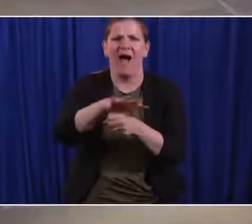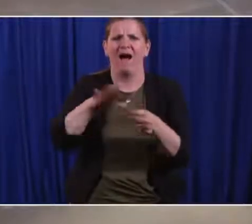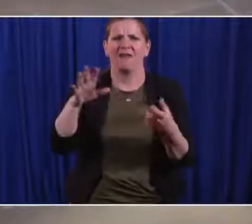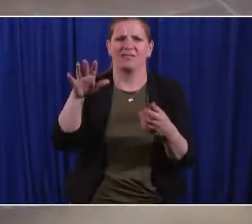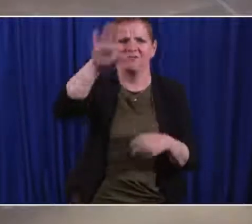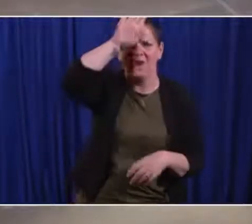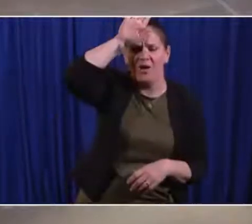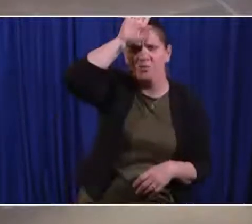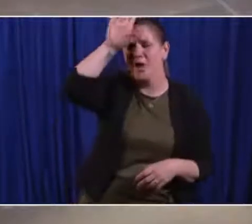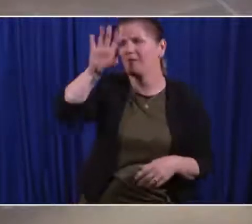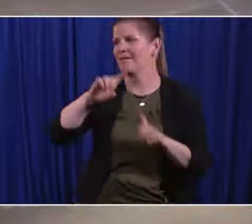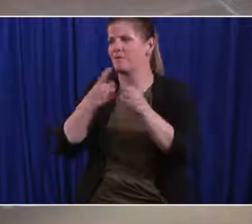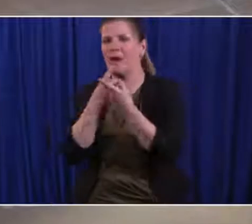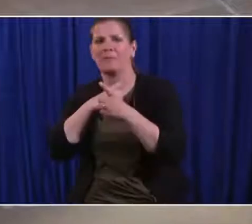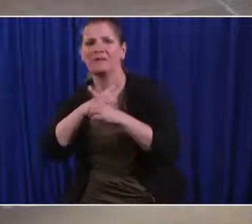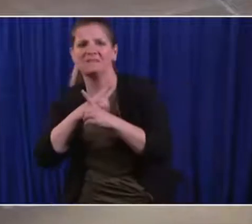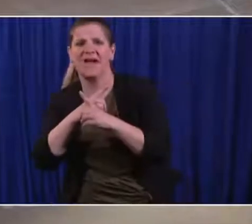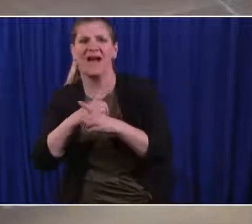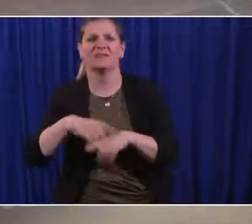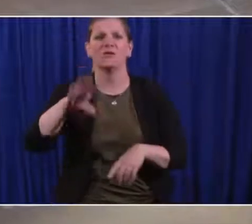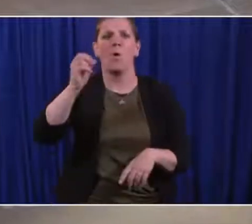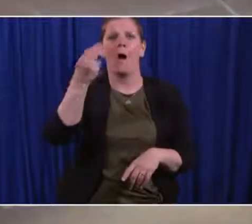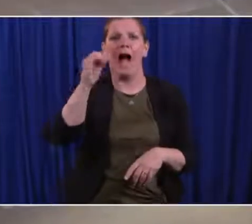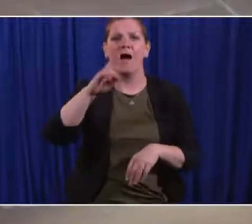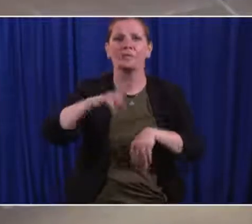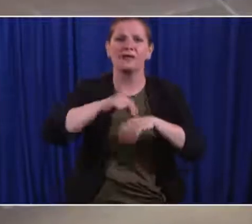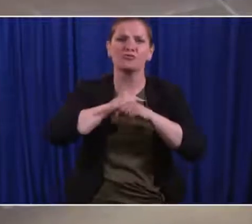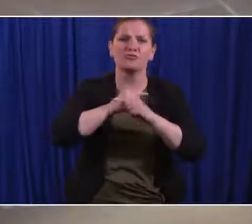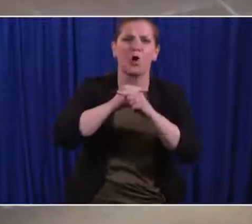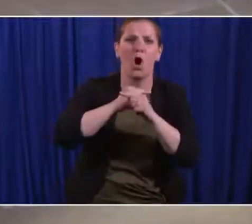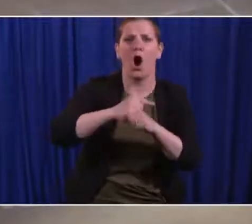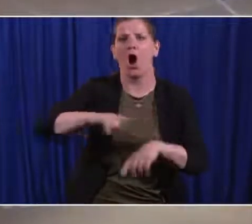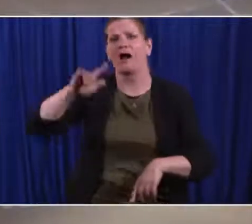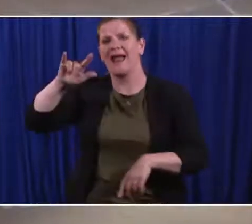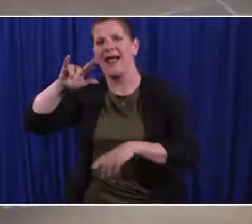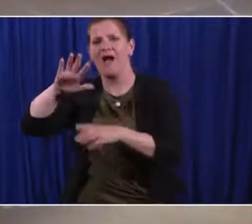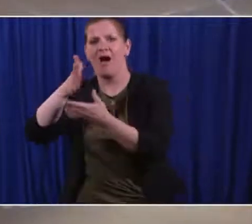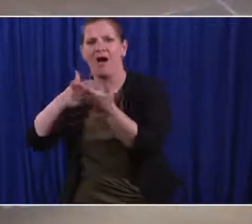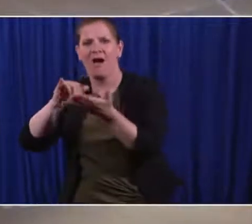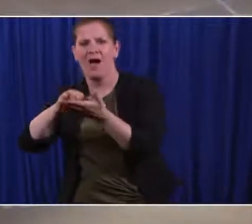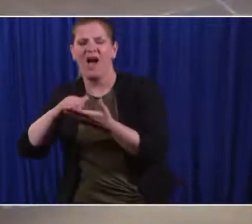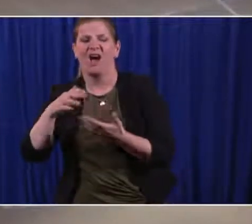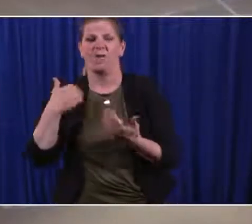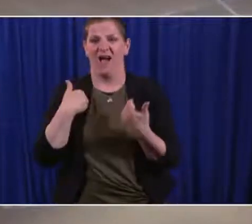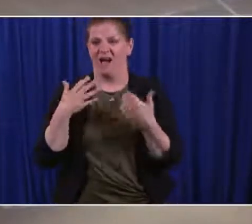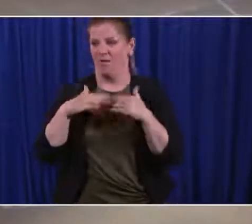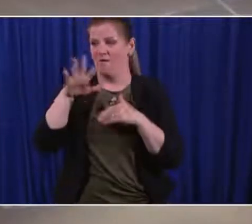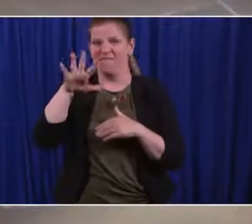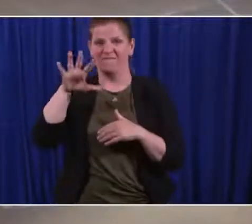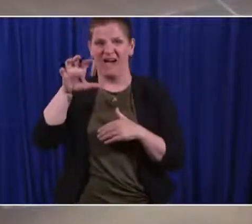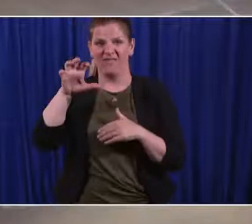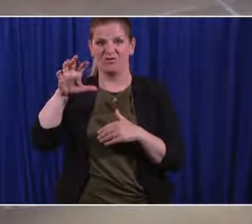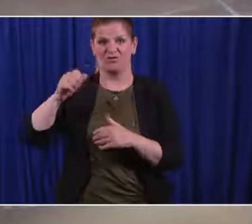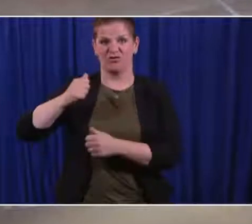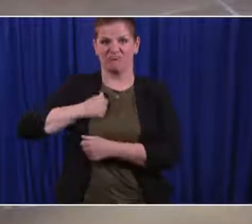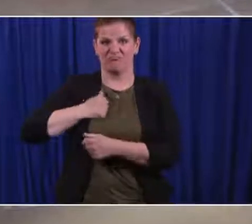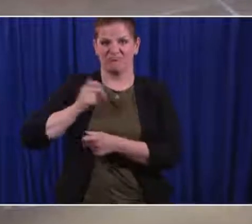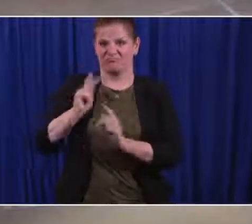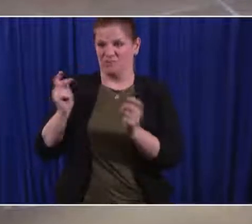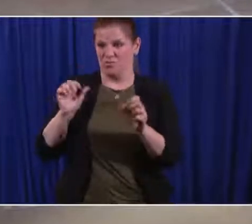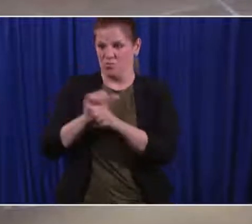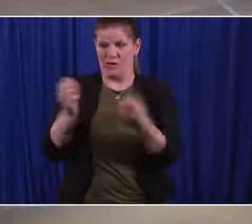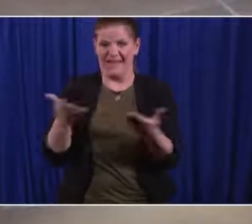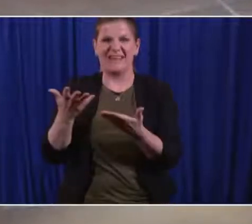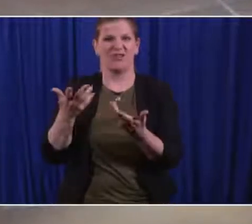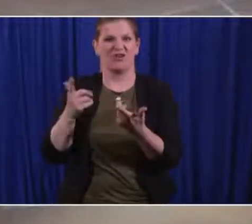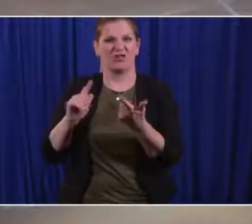Ohio National Guard, and the 101st Airborne have put together over 500 service members who work in shifts. Cleveland